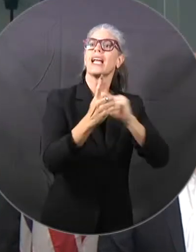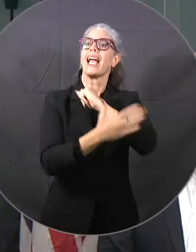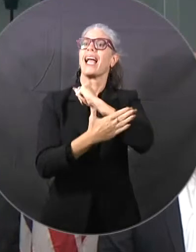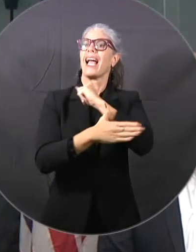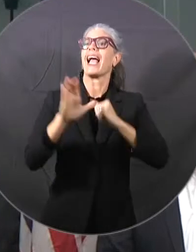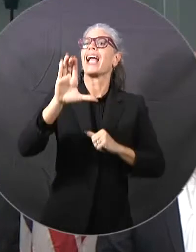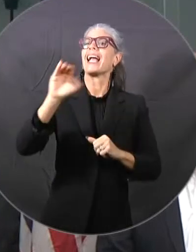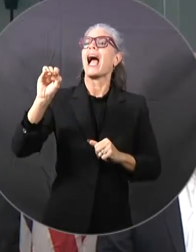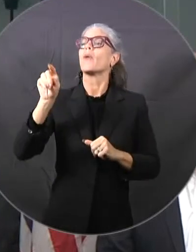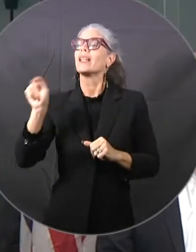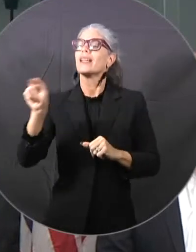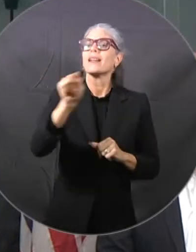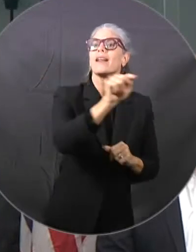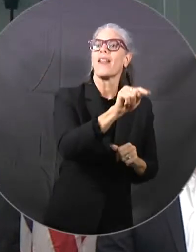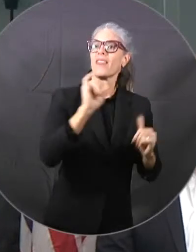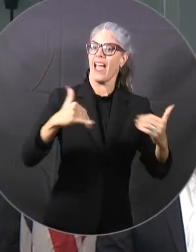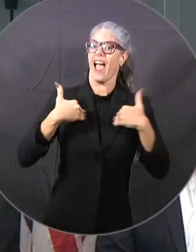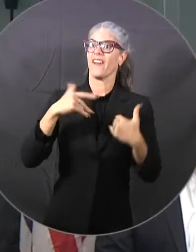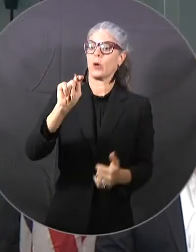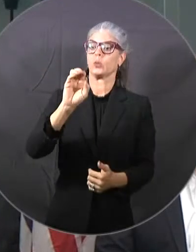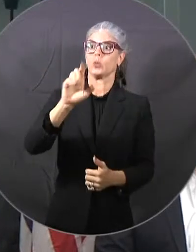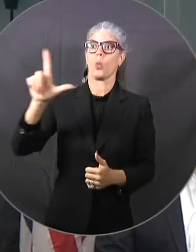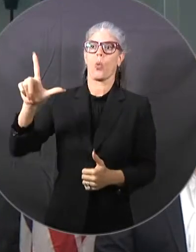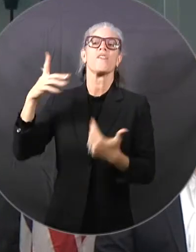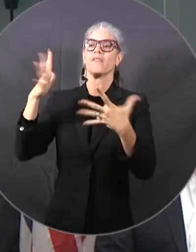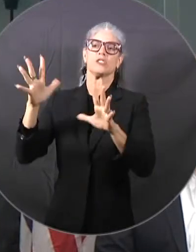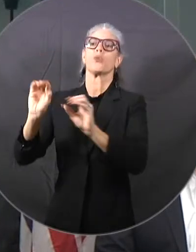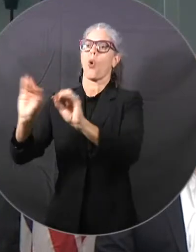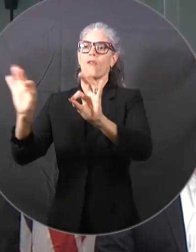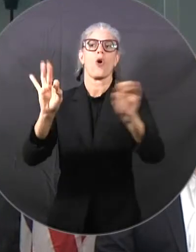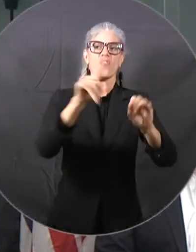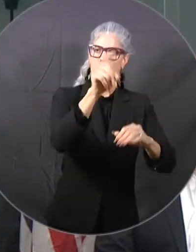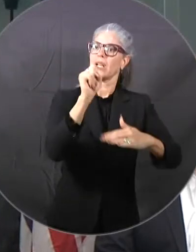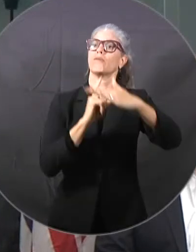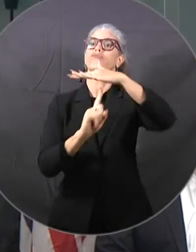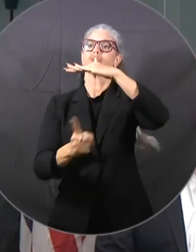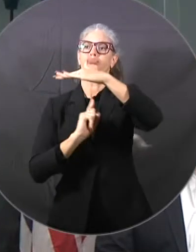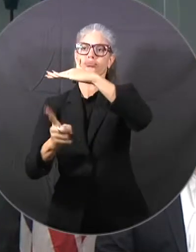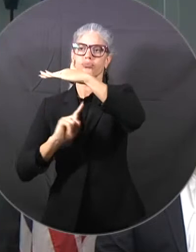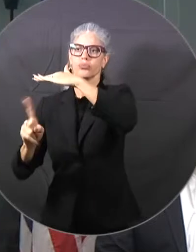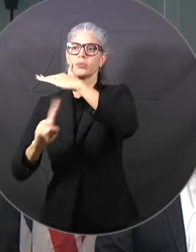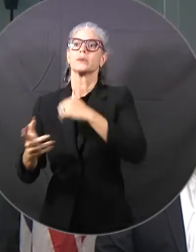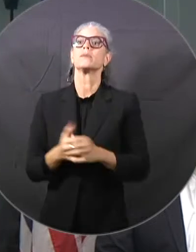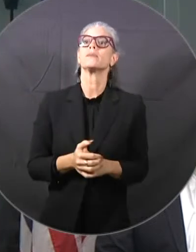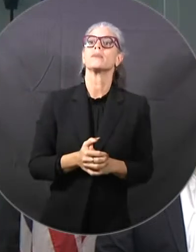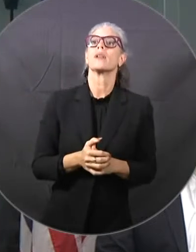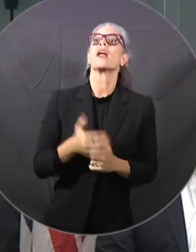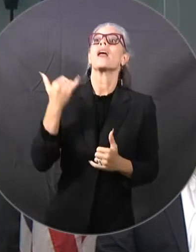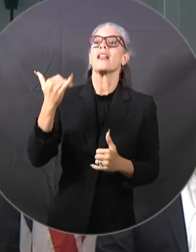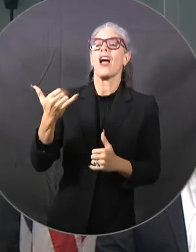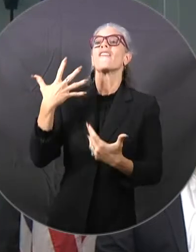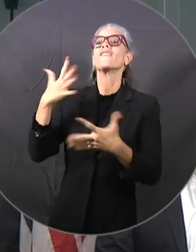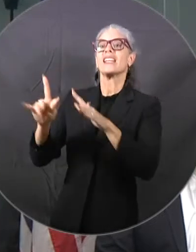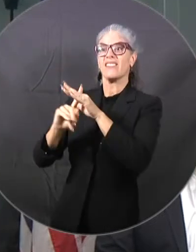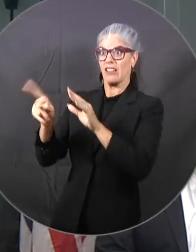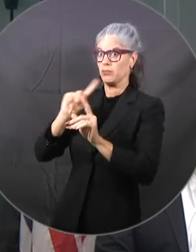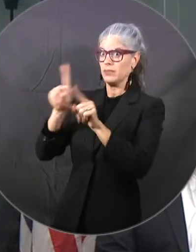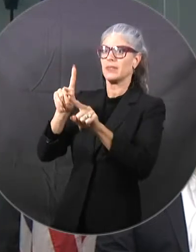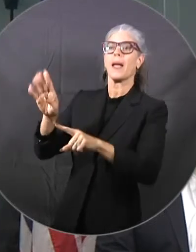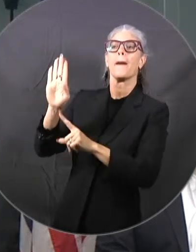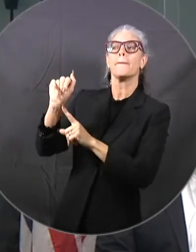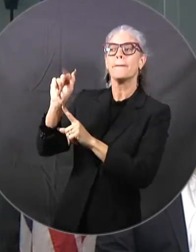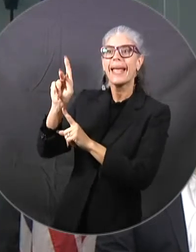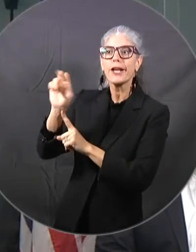orders for coastal and low-lying areas have been issued in the following counties: Baker, Citrus, Franklin, Hernando, Hillsborough, Jefferson, Levy,